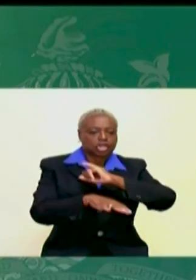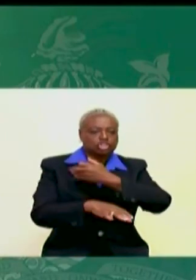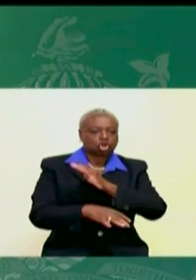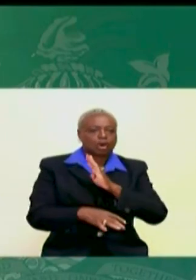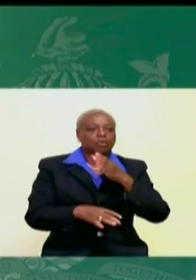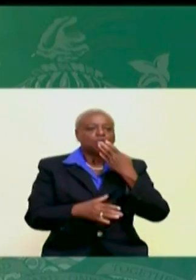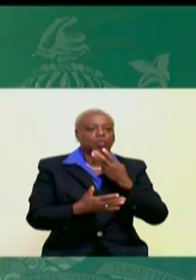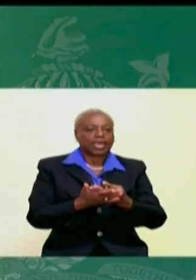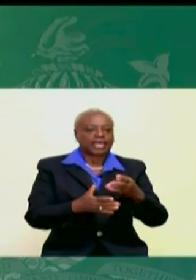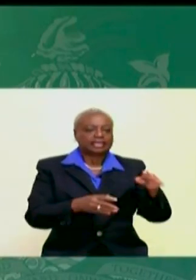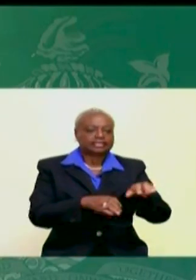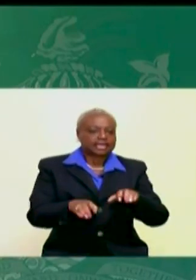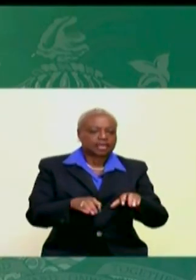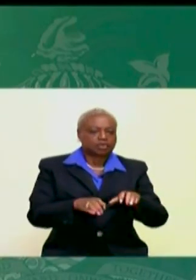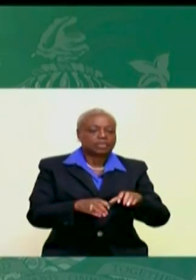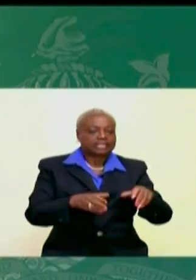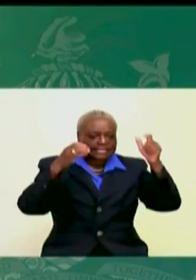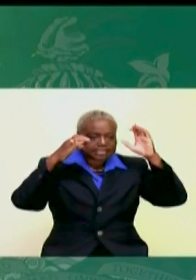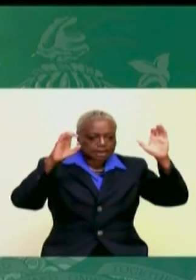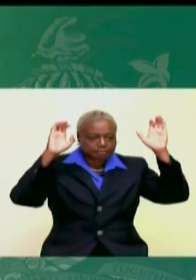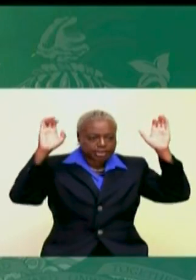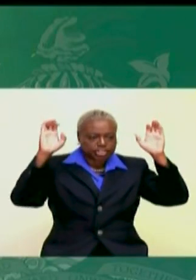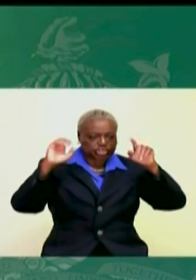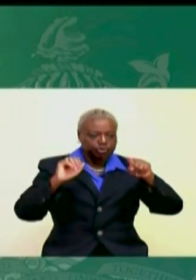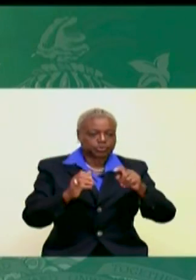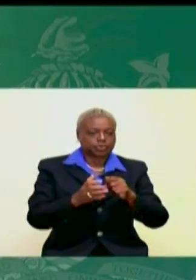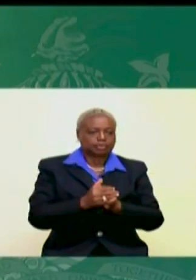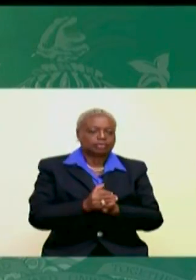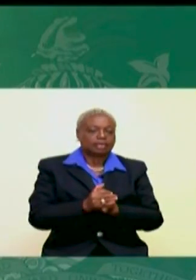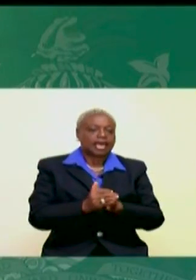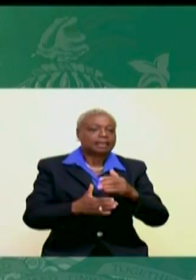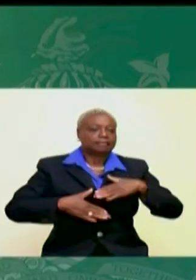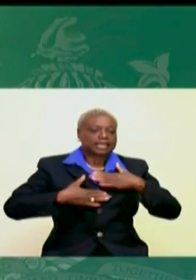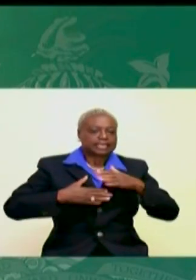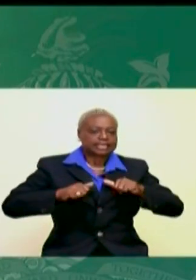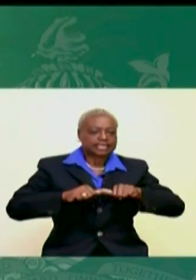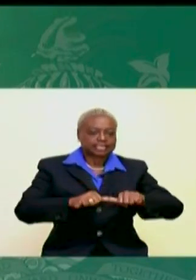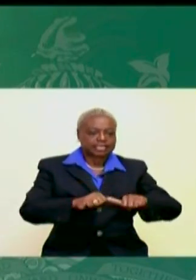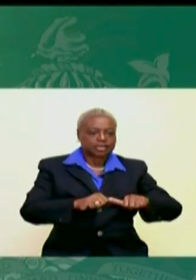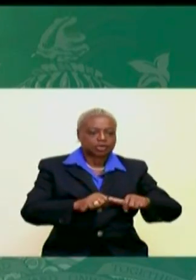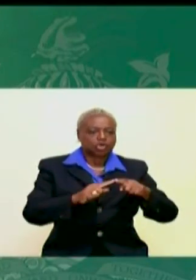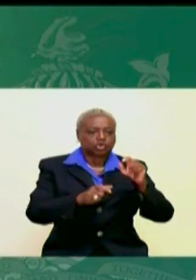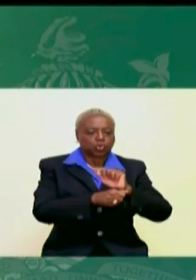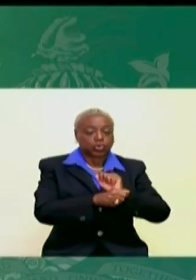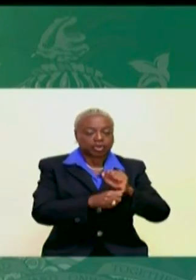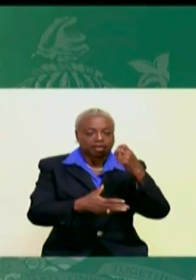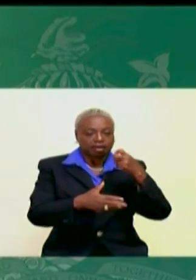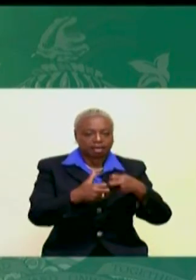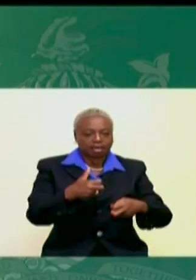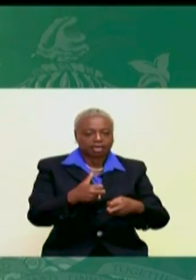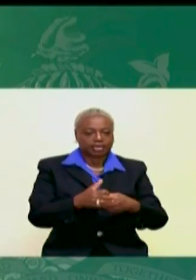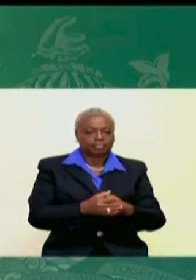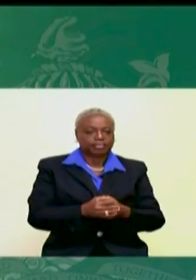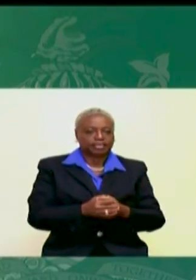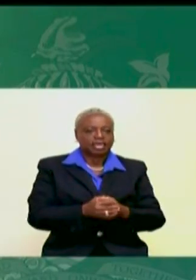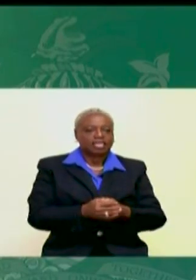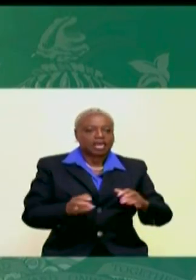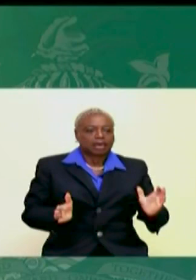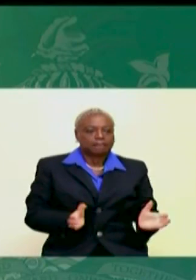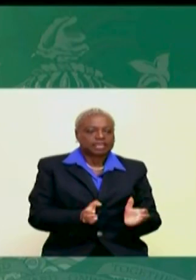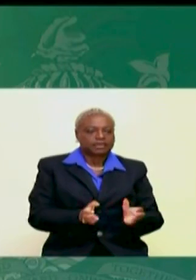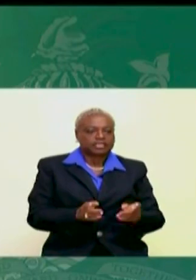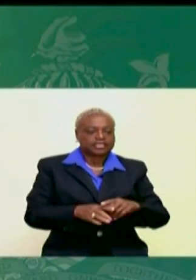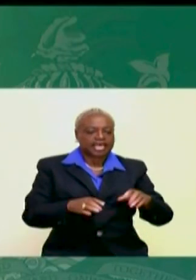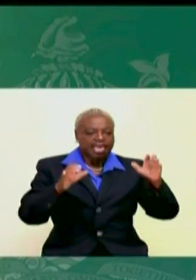you and highlight your accomplishments, and please continue to work hard. Their commitment and